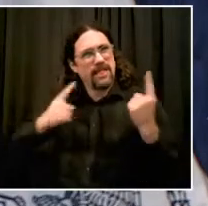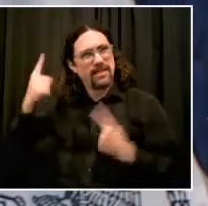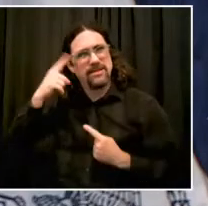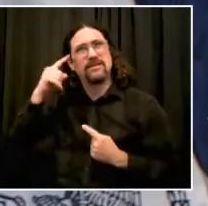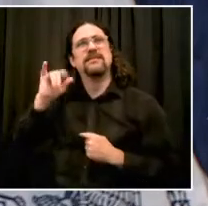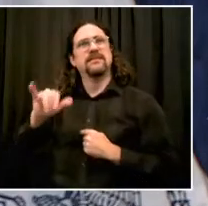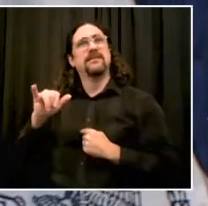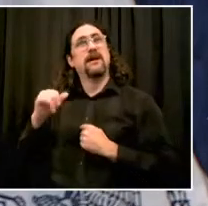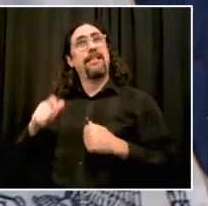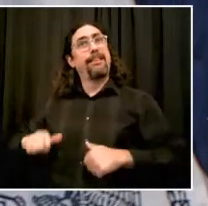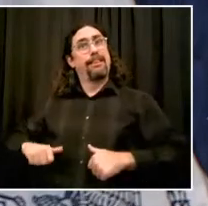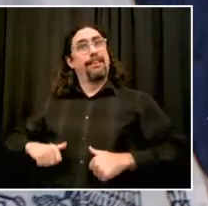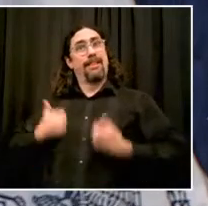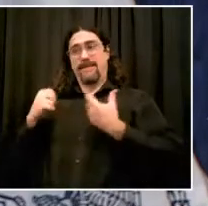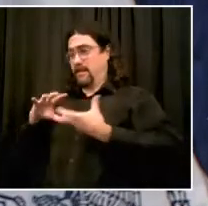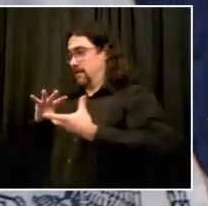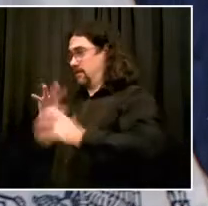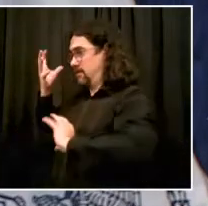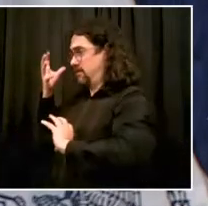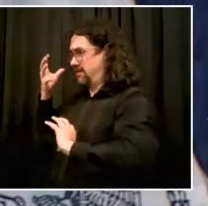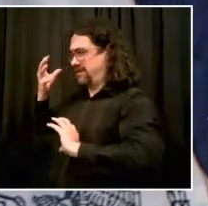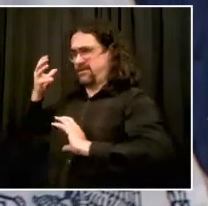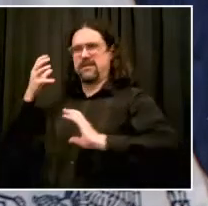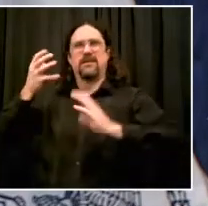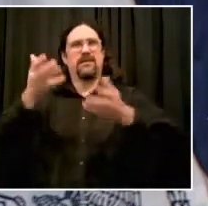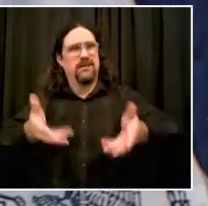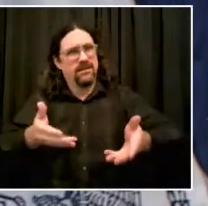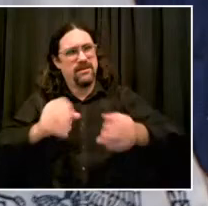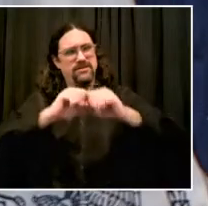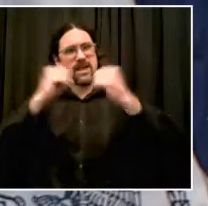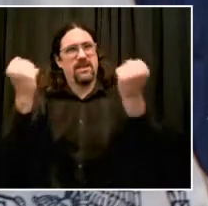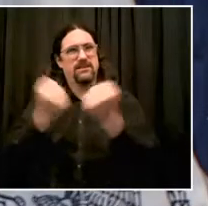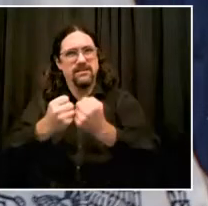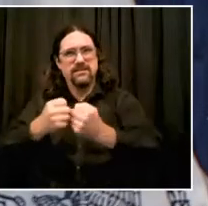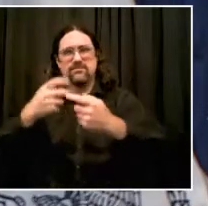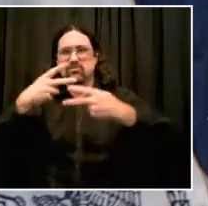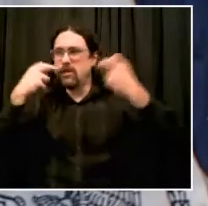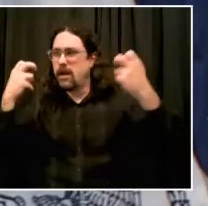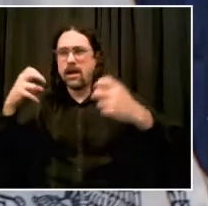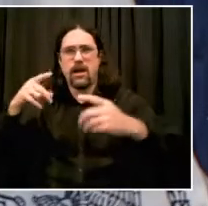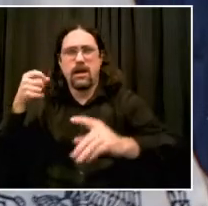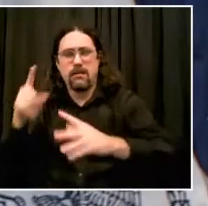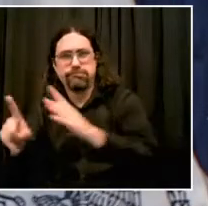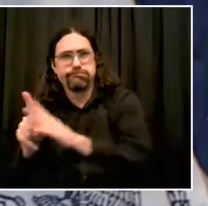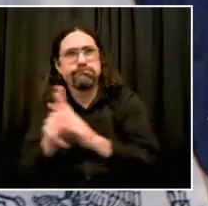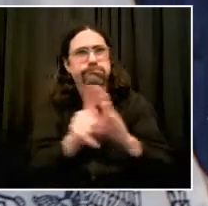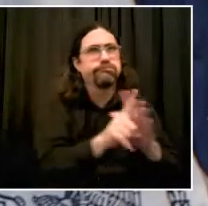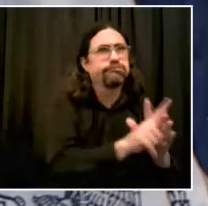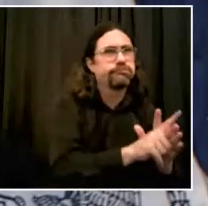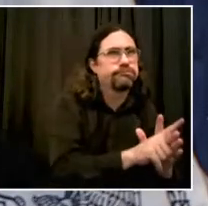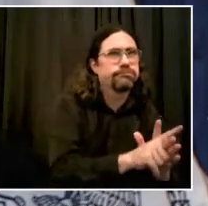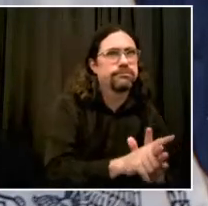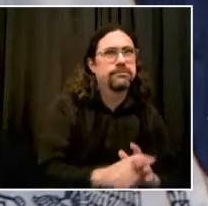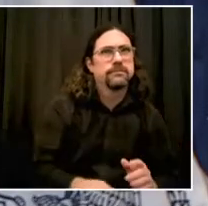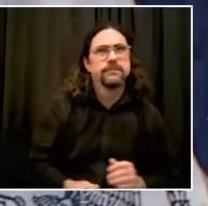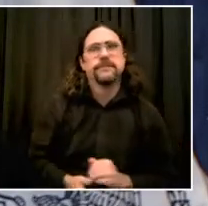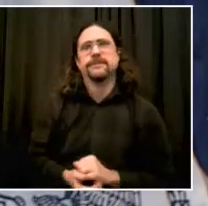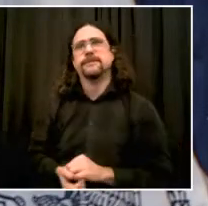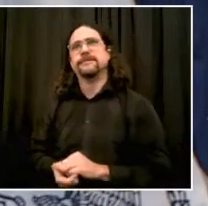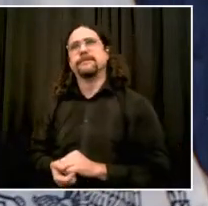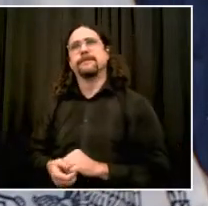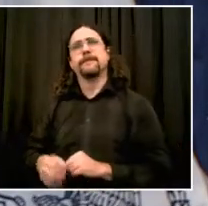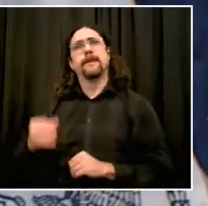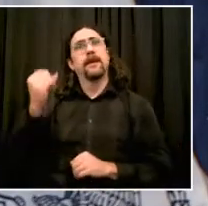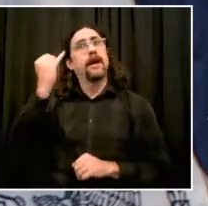of the criminal justice system working, that does affect the reality, because if there's not going to be a trial and there's not going to be consequences, it